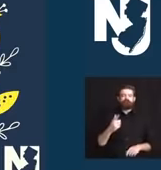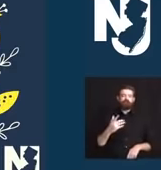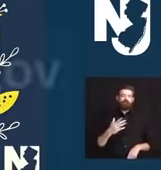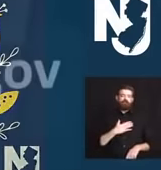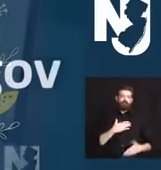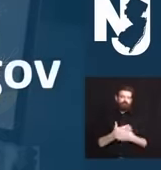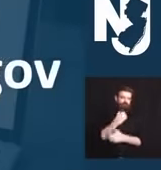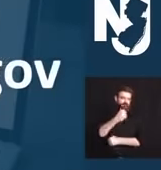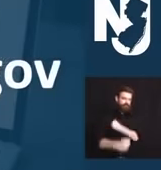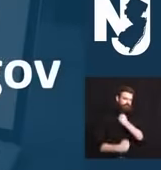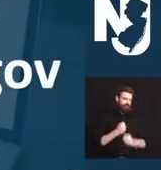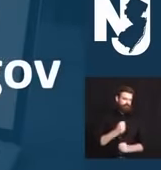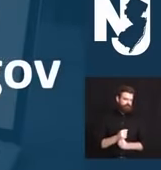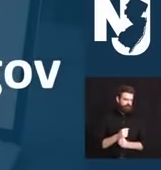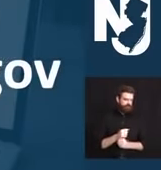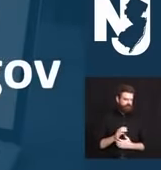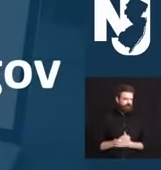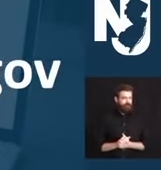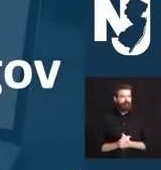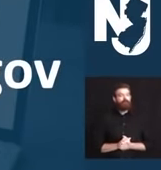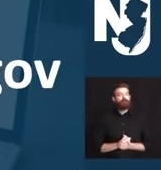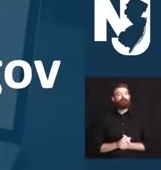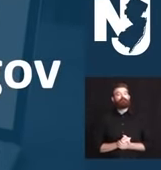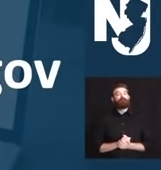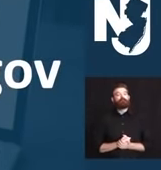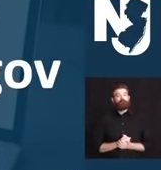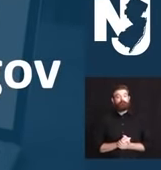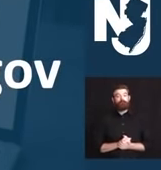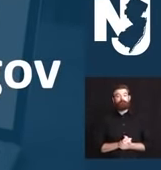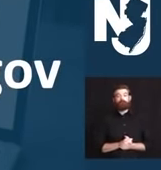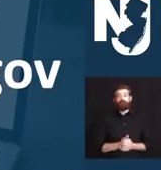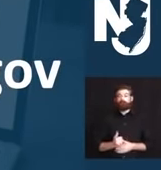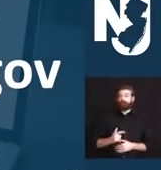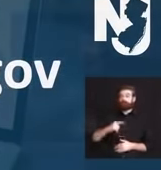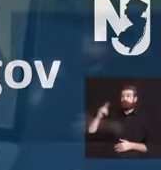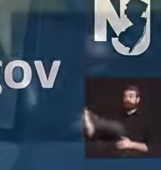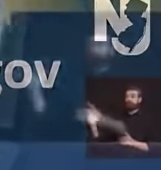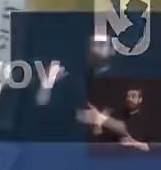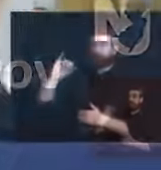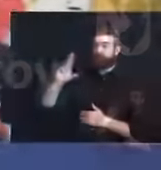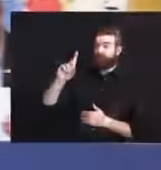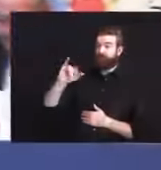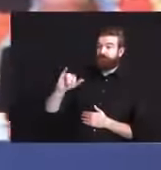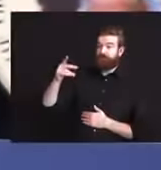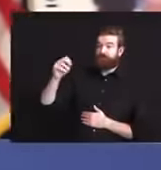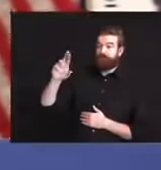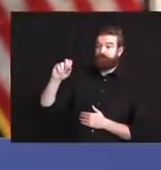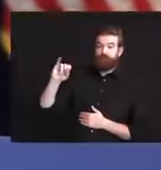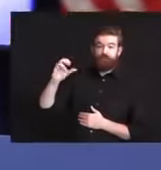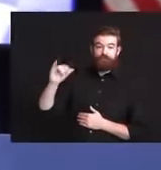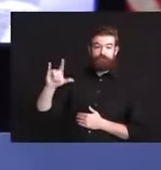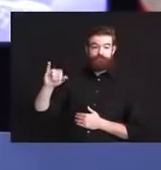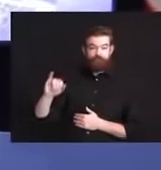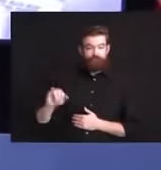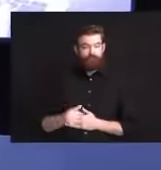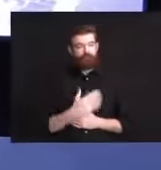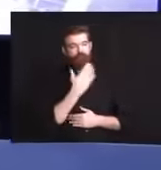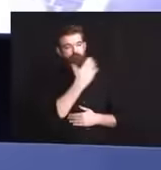to the woman who needs no introduction, the Commissioner of the Department of Health, Judy Persicelli. Thank you, Governor, and good